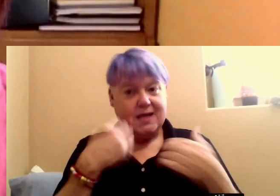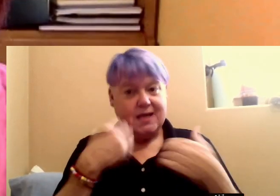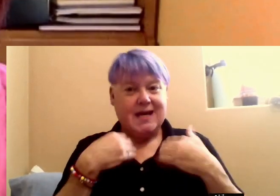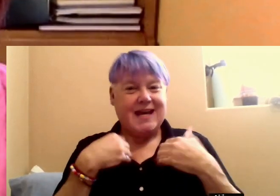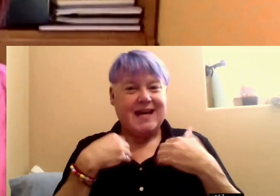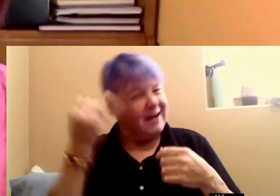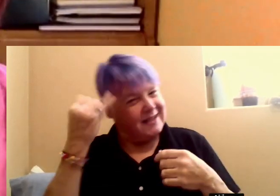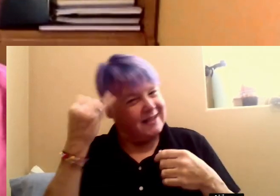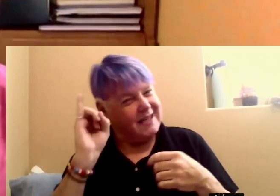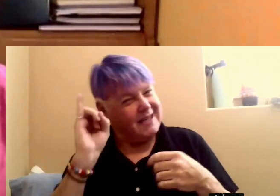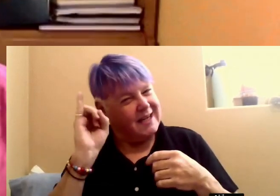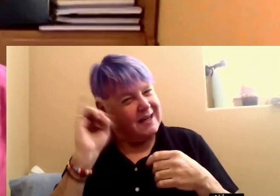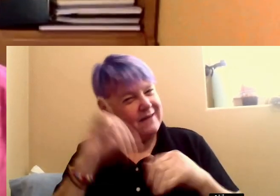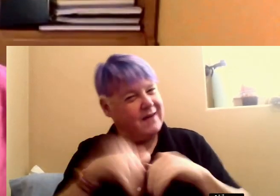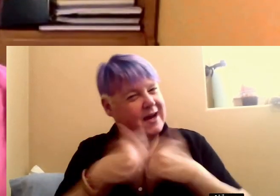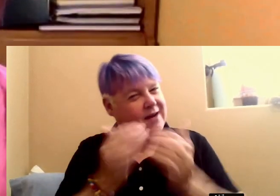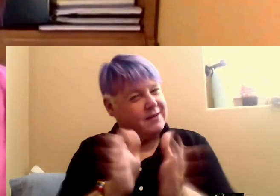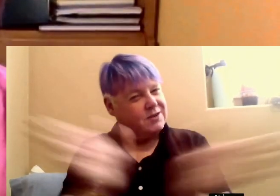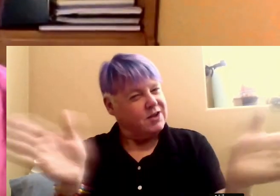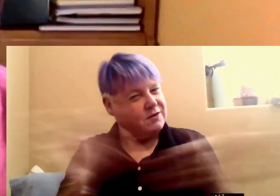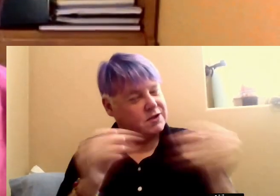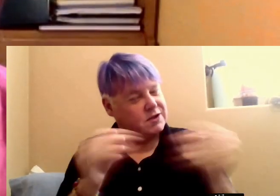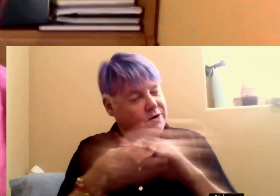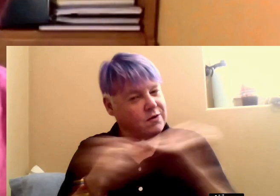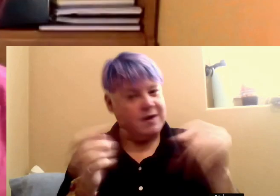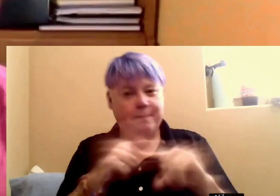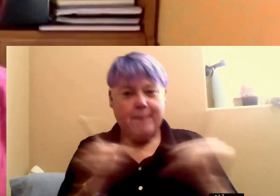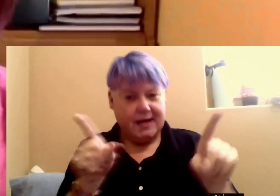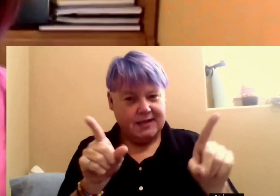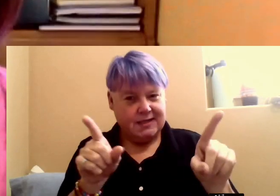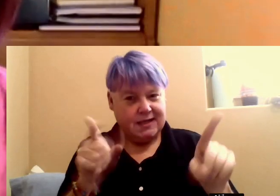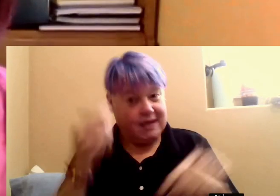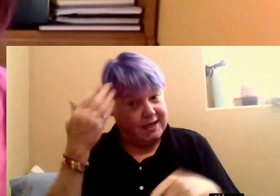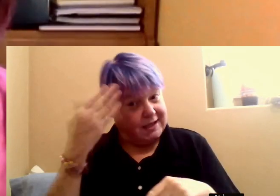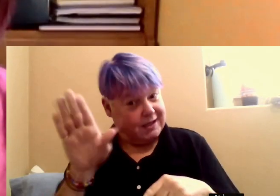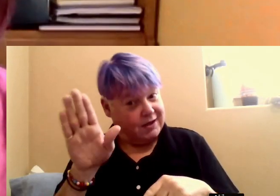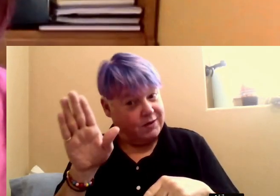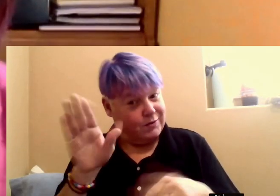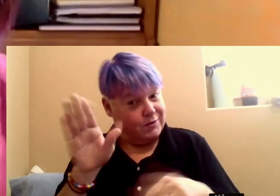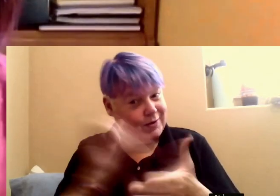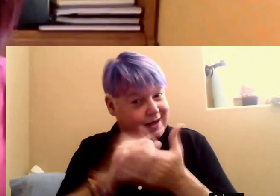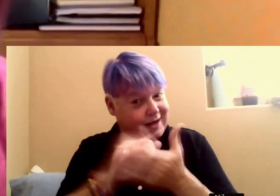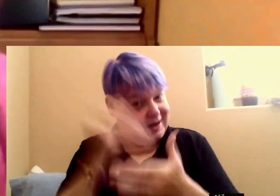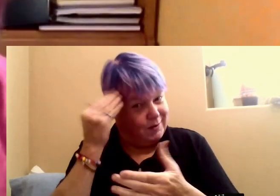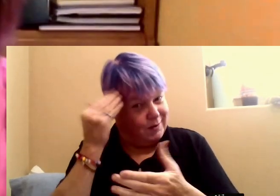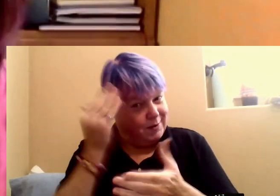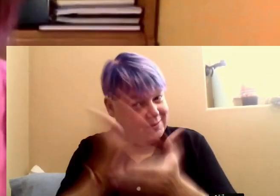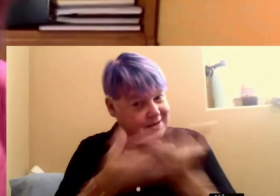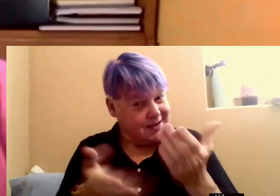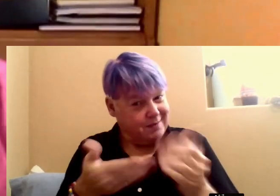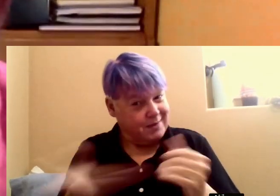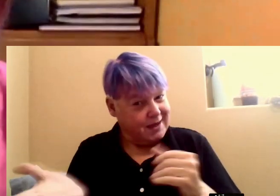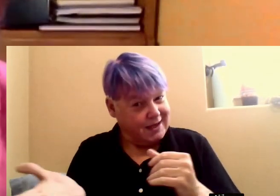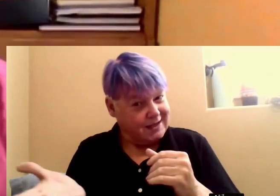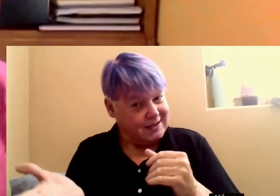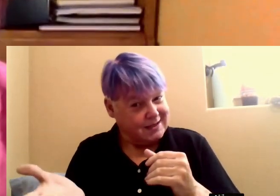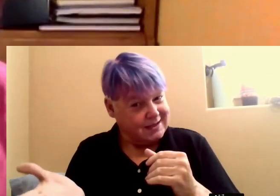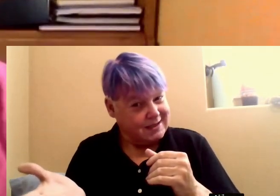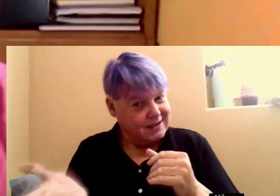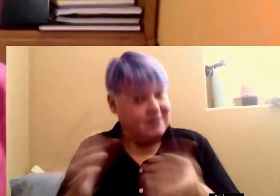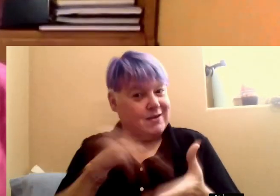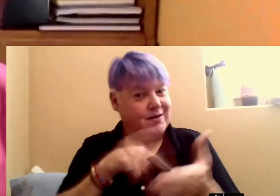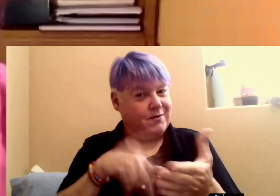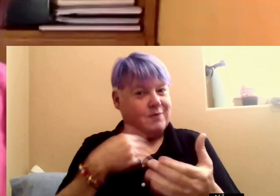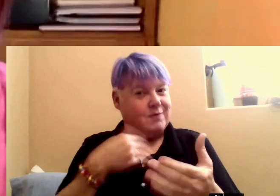how the general story went, there were certainly elements that I didn't know that I knew about. And so I tried to put those in so that the reader would have that